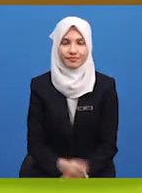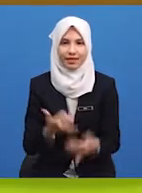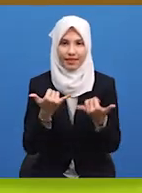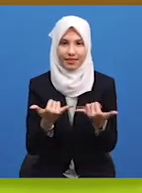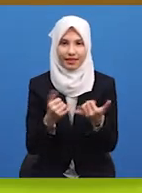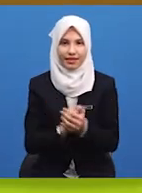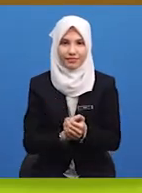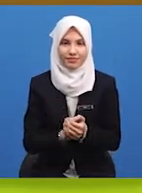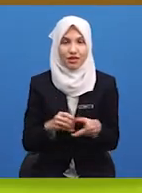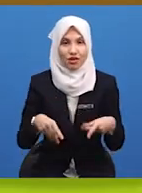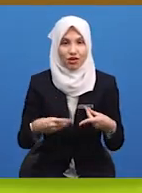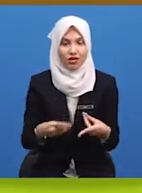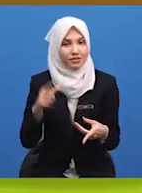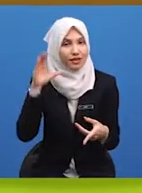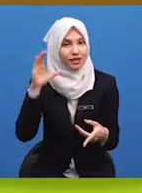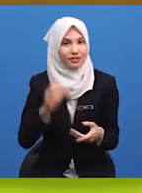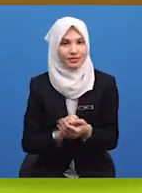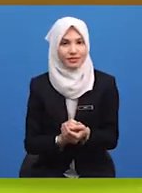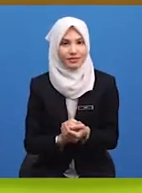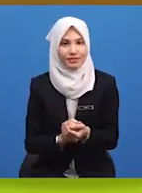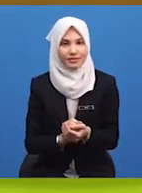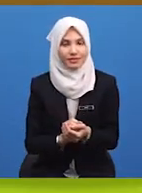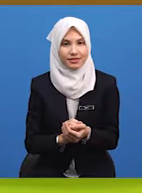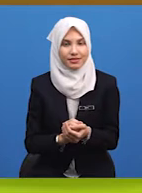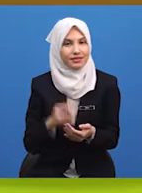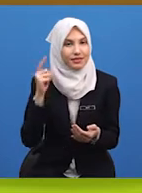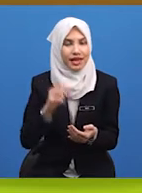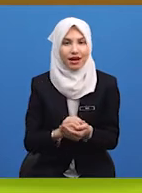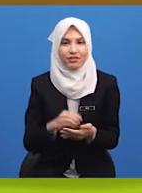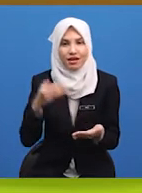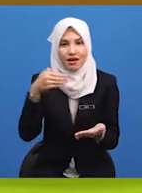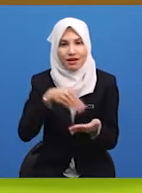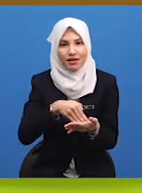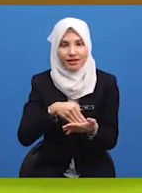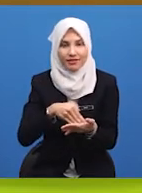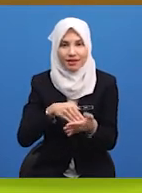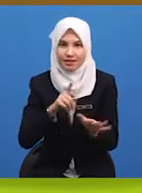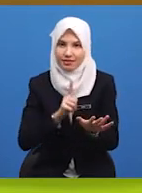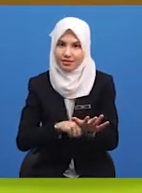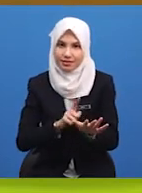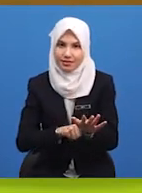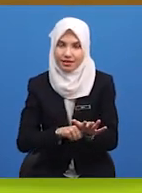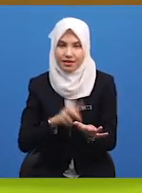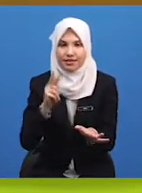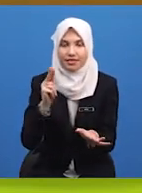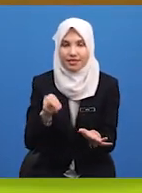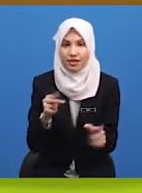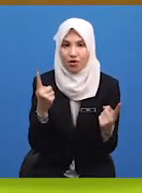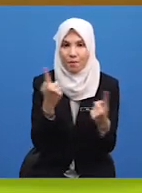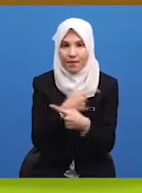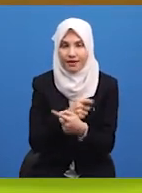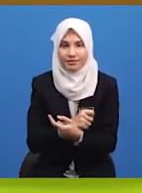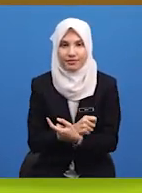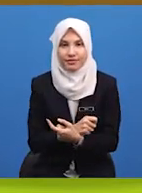Now, you're going to listen to the audio again. This time, you need to match the